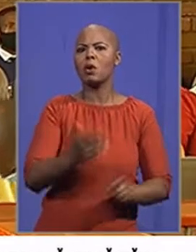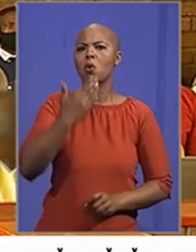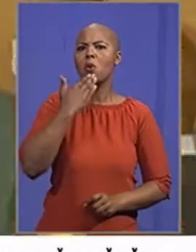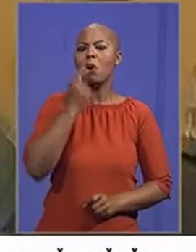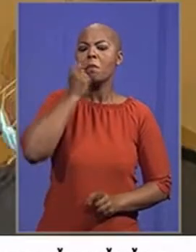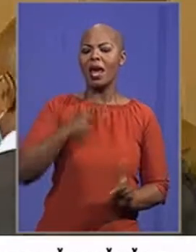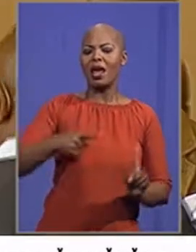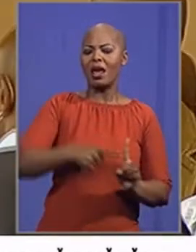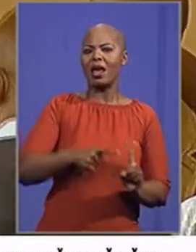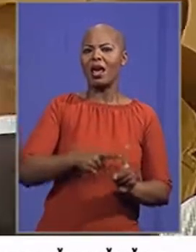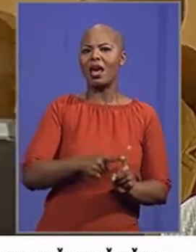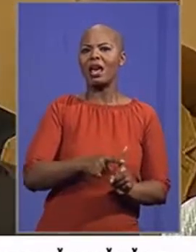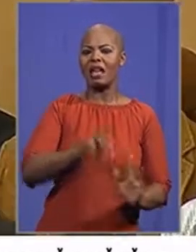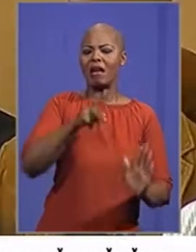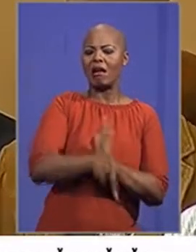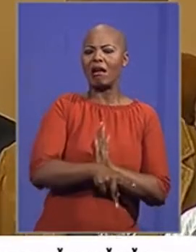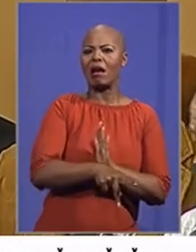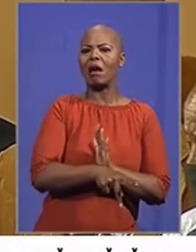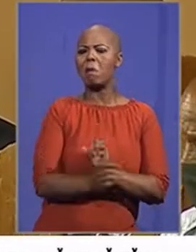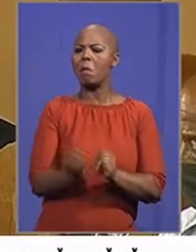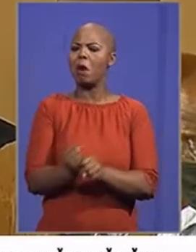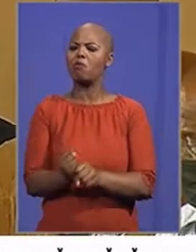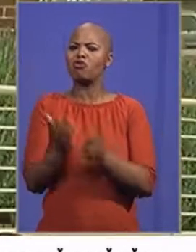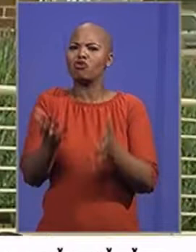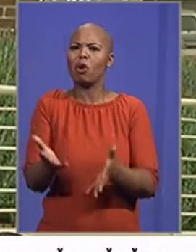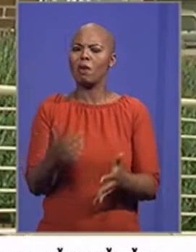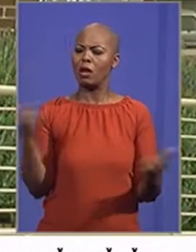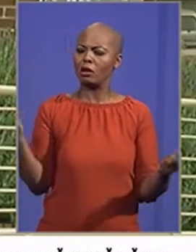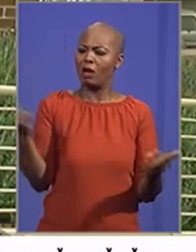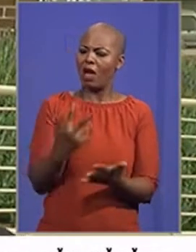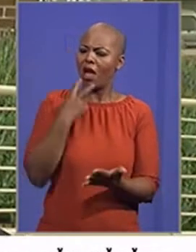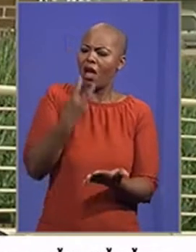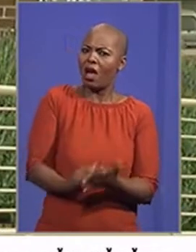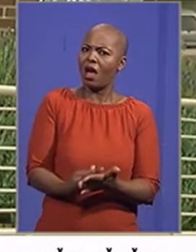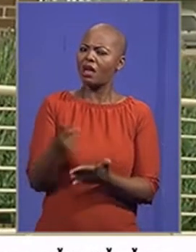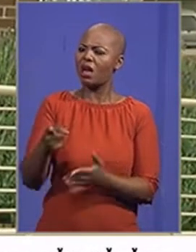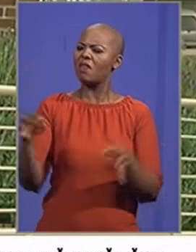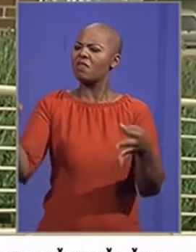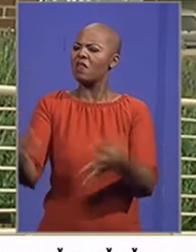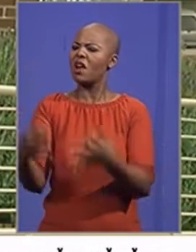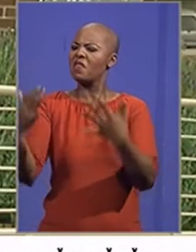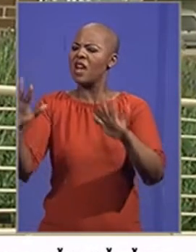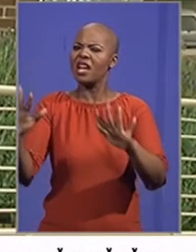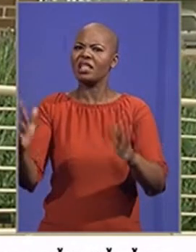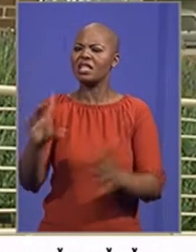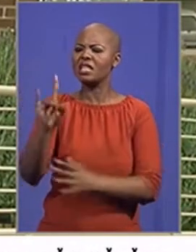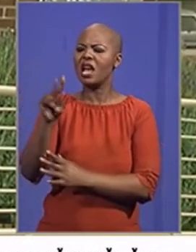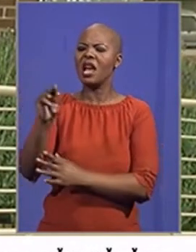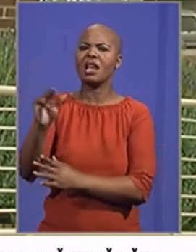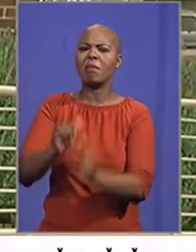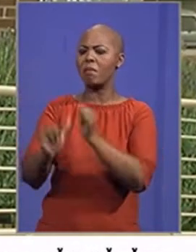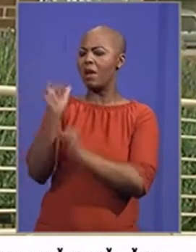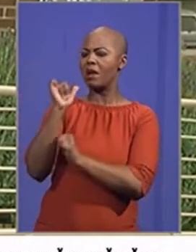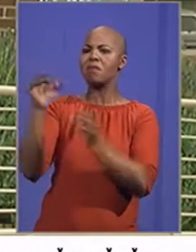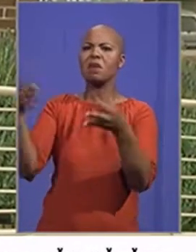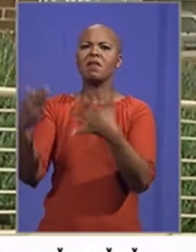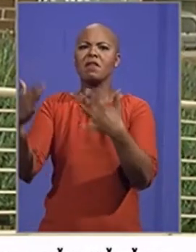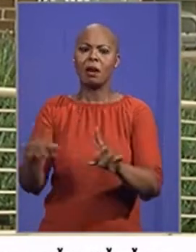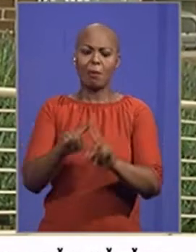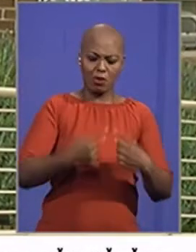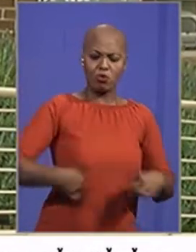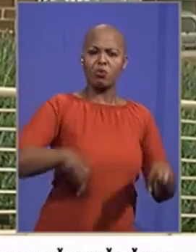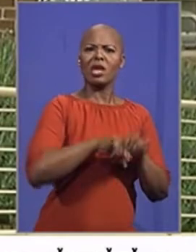a di dirileng bjale ke makatša ke bona ba šetše ba bolokilwe di-DNA tša bona di boile ba bolokile ene rena re sa